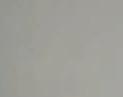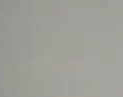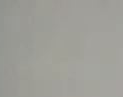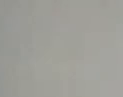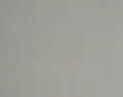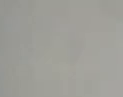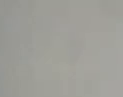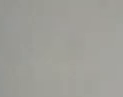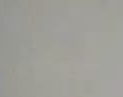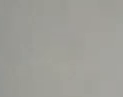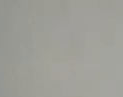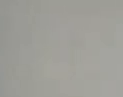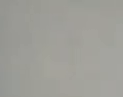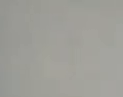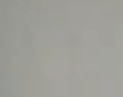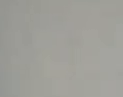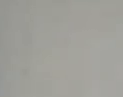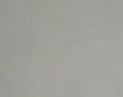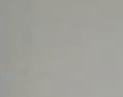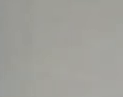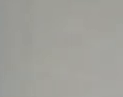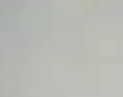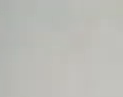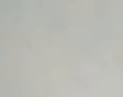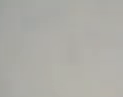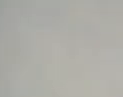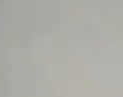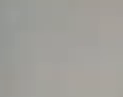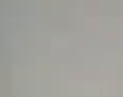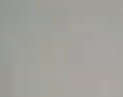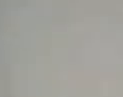Why is that not showing up there?